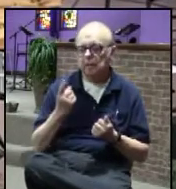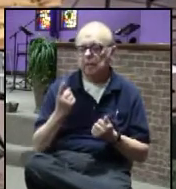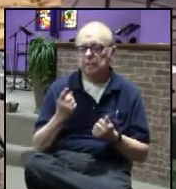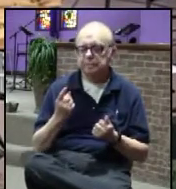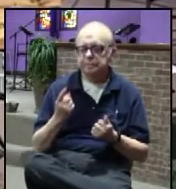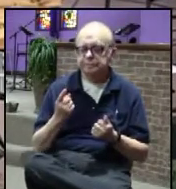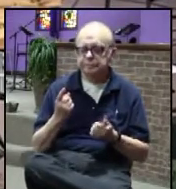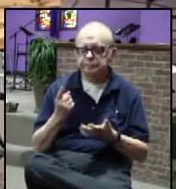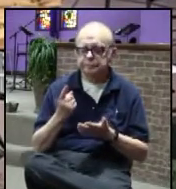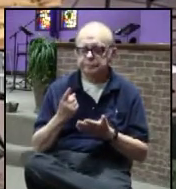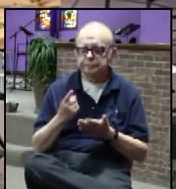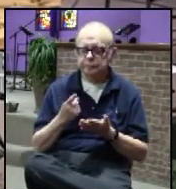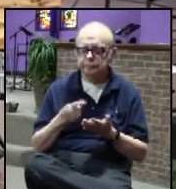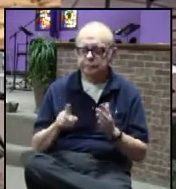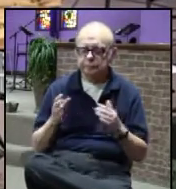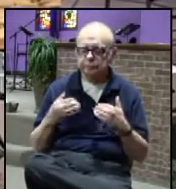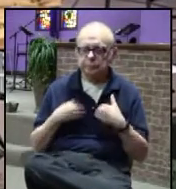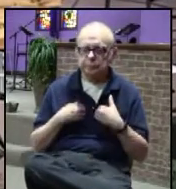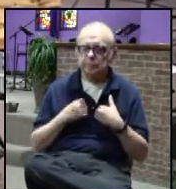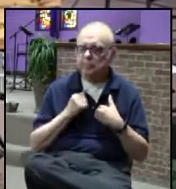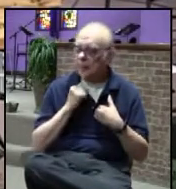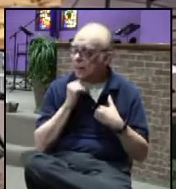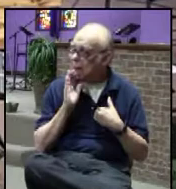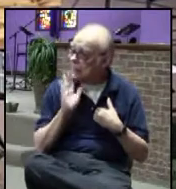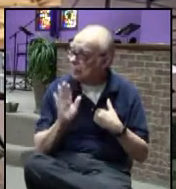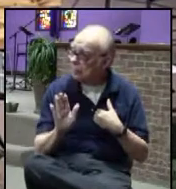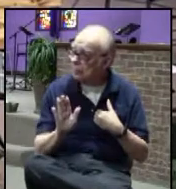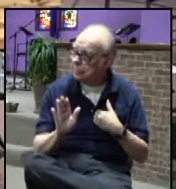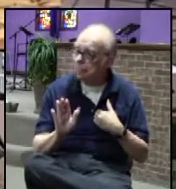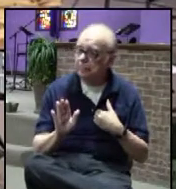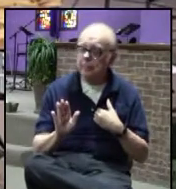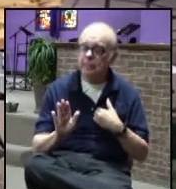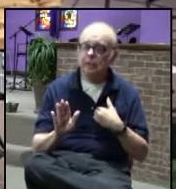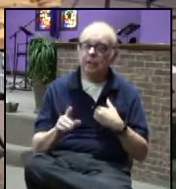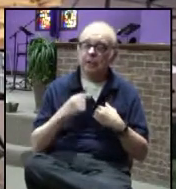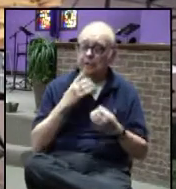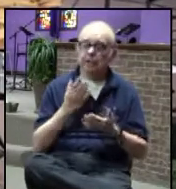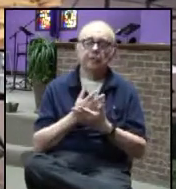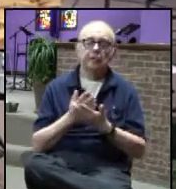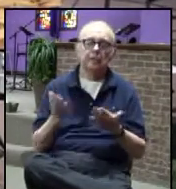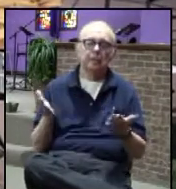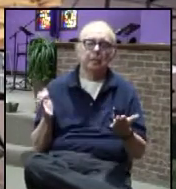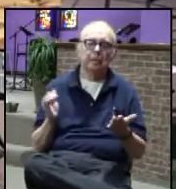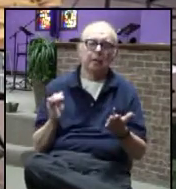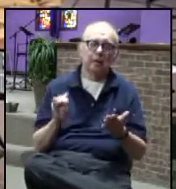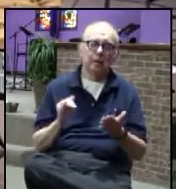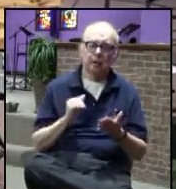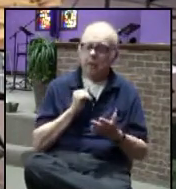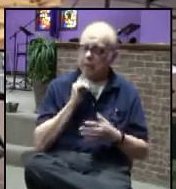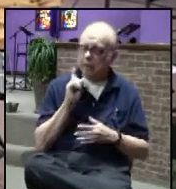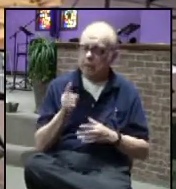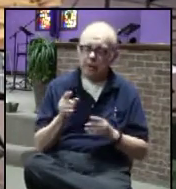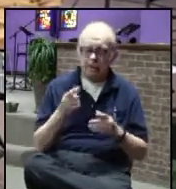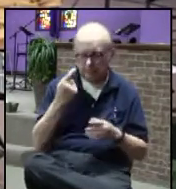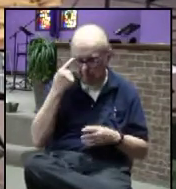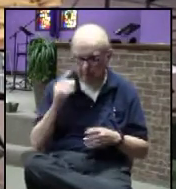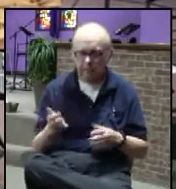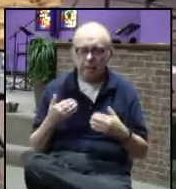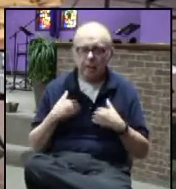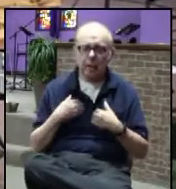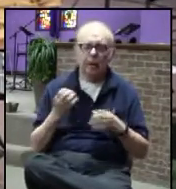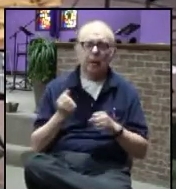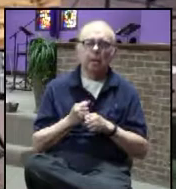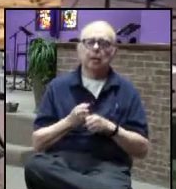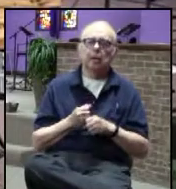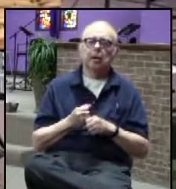understand that what you have is not yours. May I say this to you all? Not one penny that you got